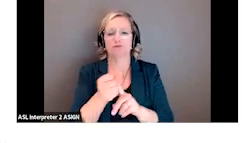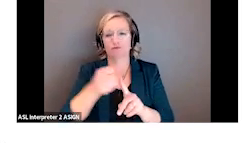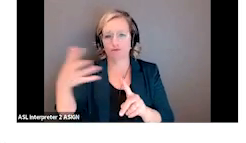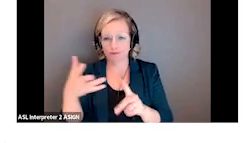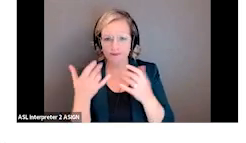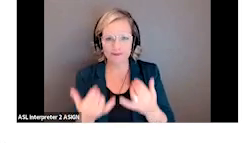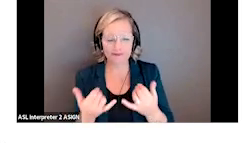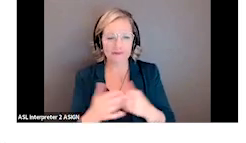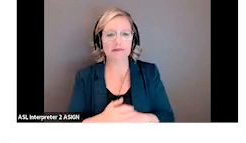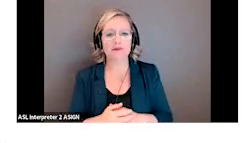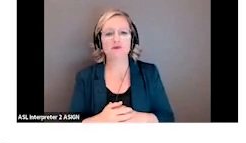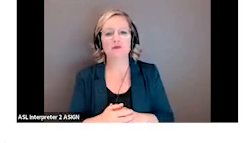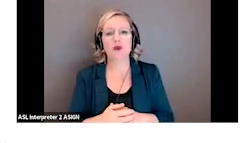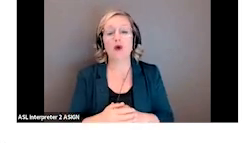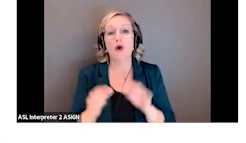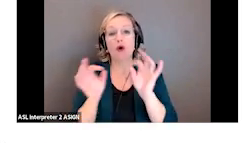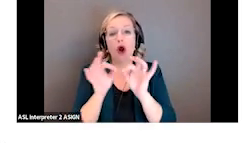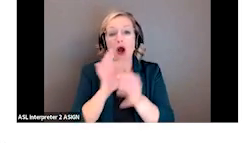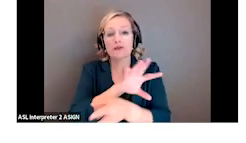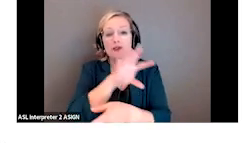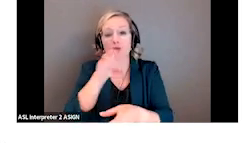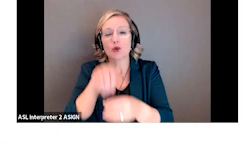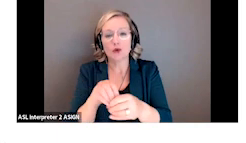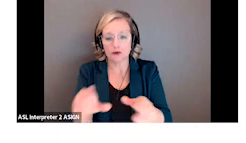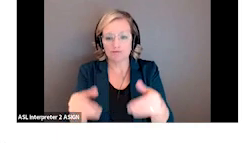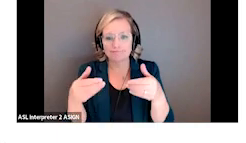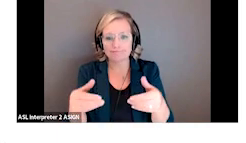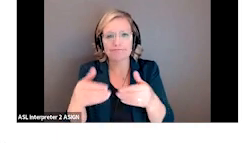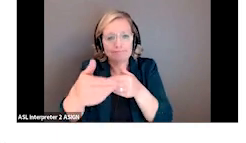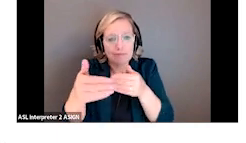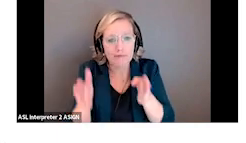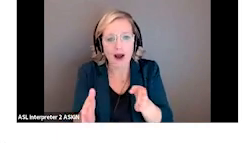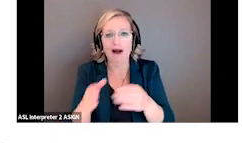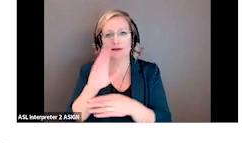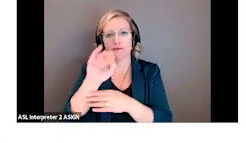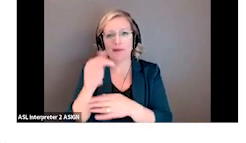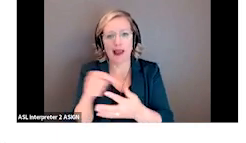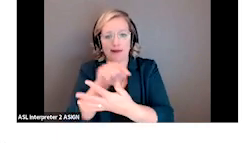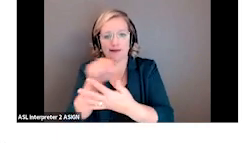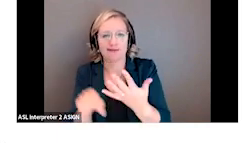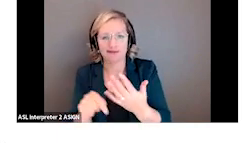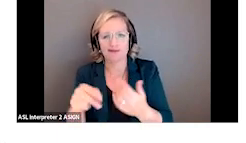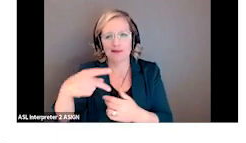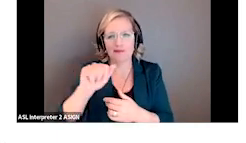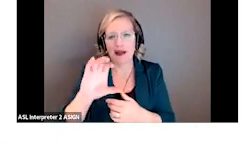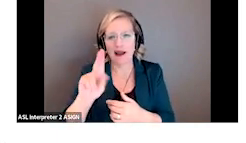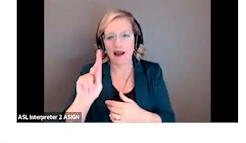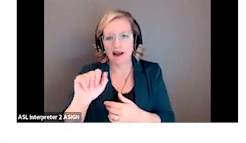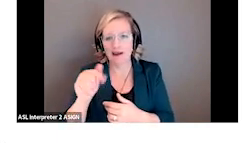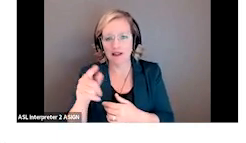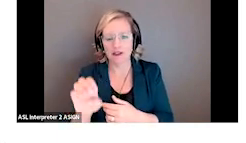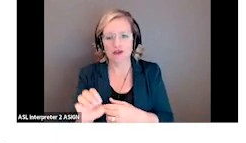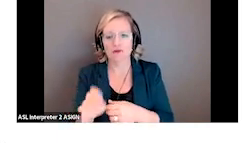the packaged product. If I sell Oreo cookies, this package is what that packaged product